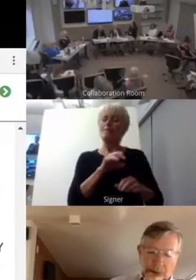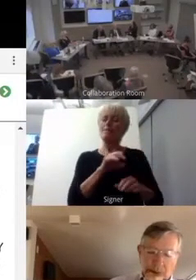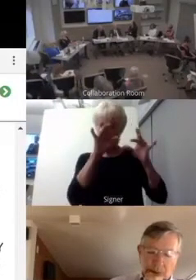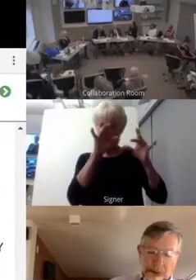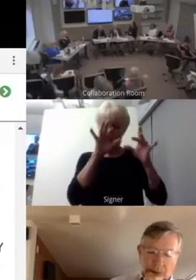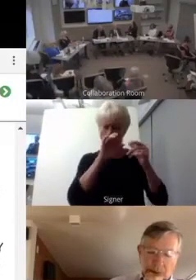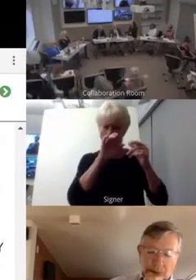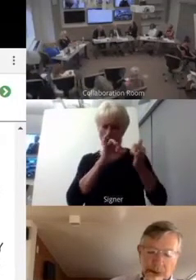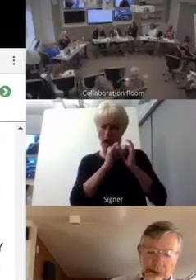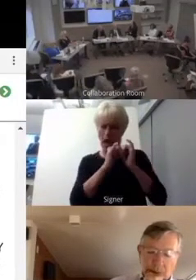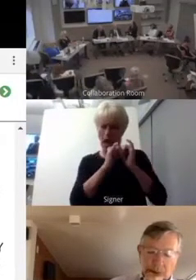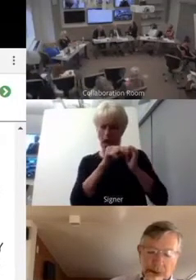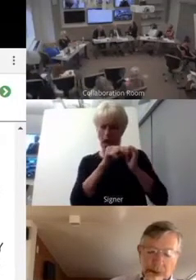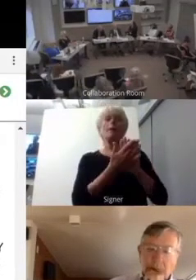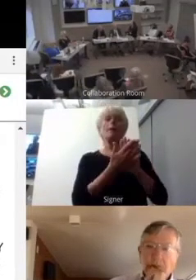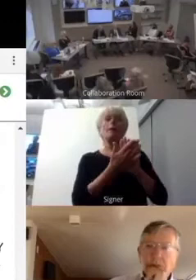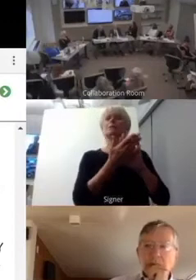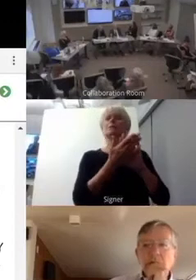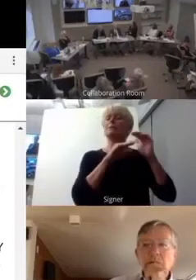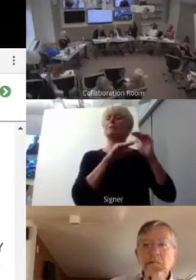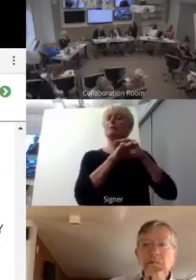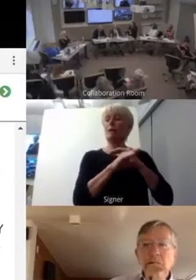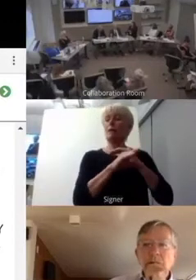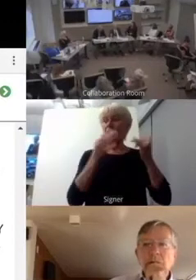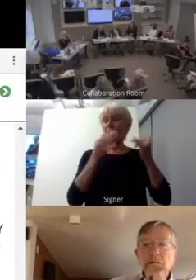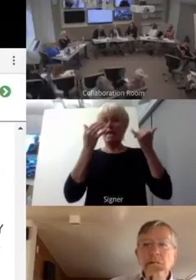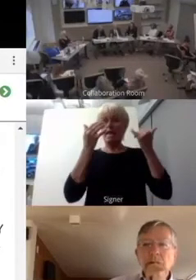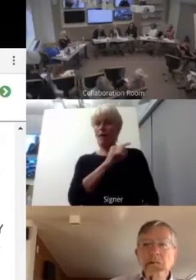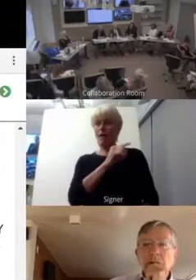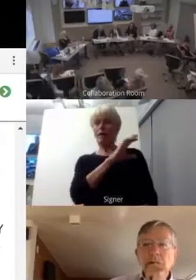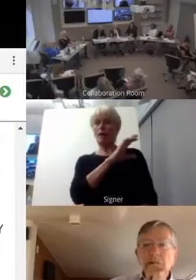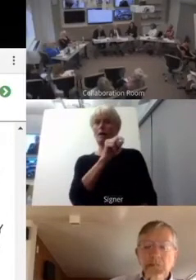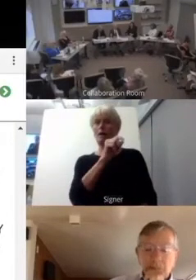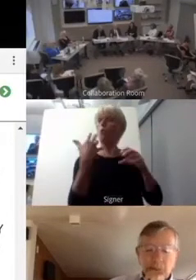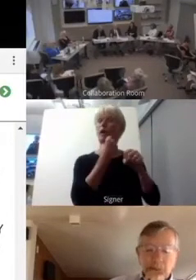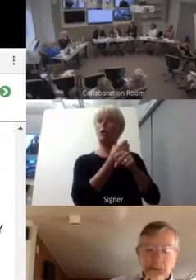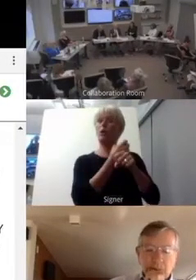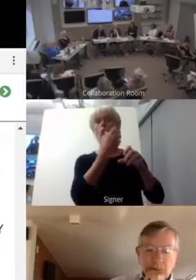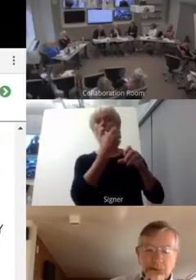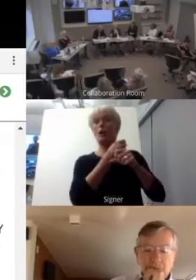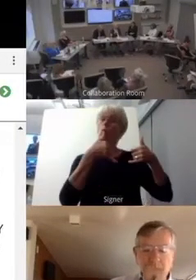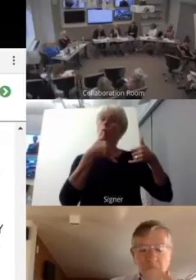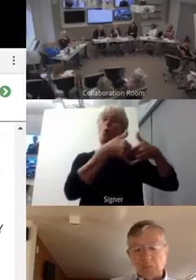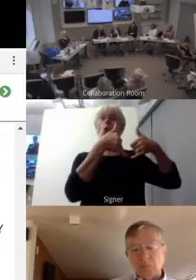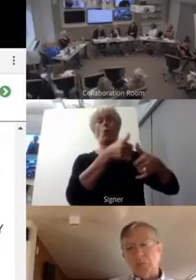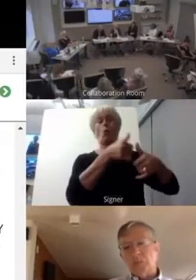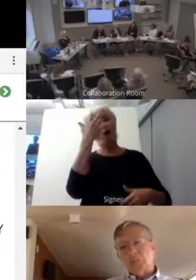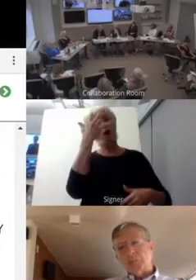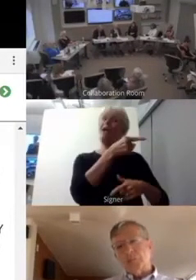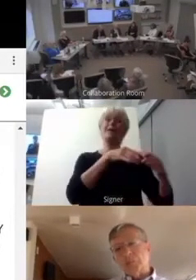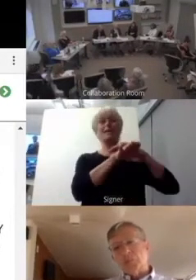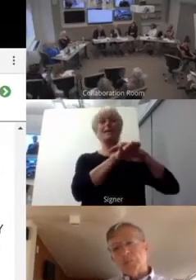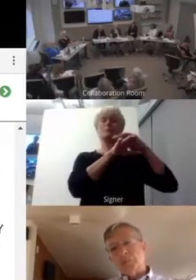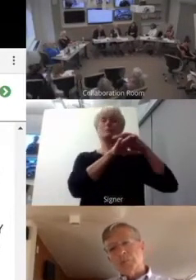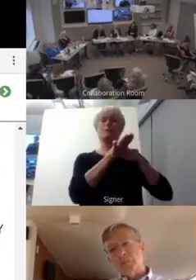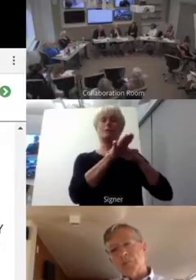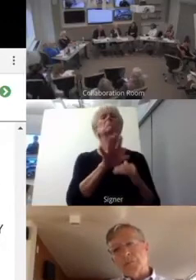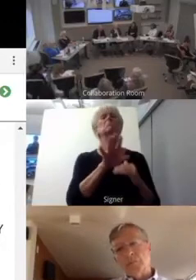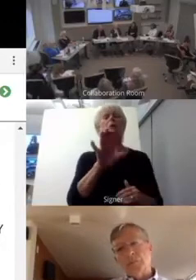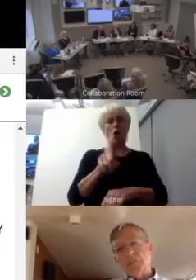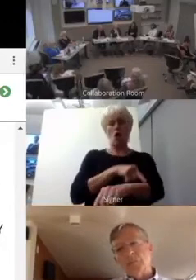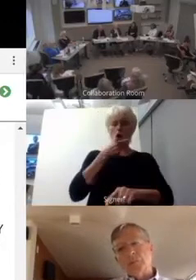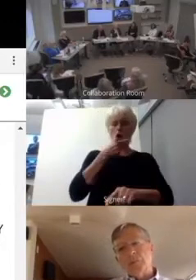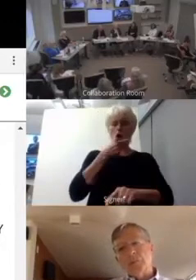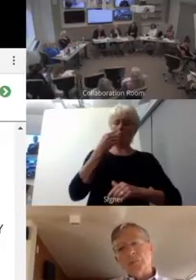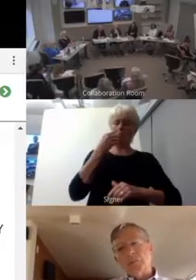winning awards for their accessibility. So it's a long process, but it's a partnership. We gave them information they